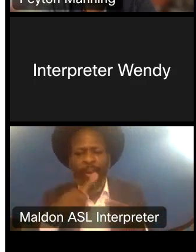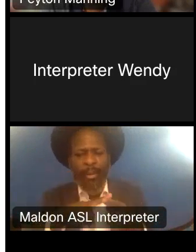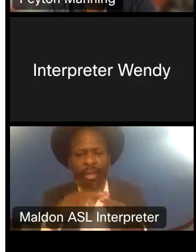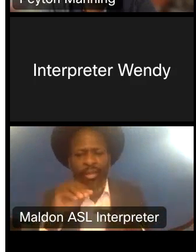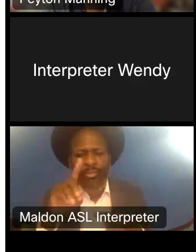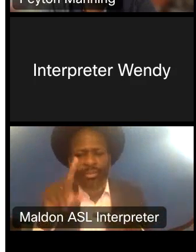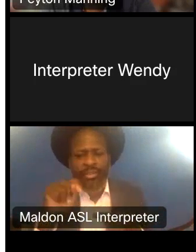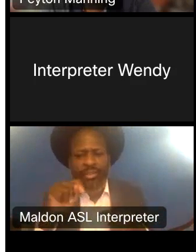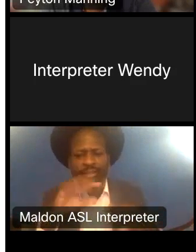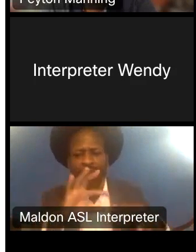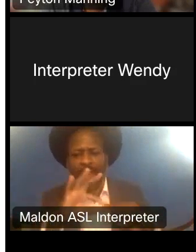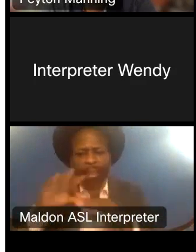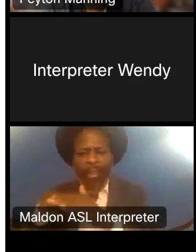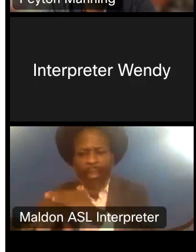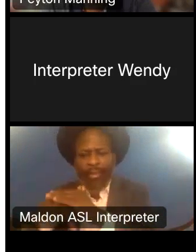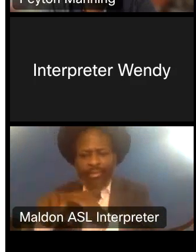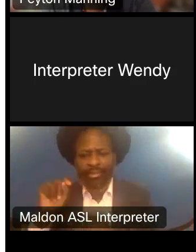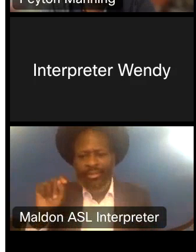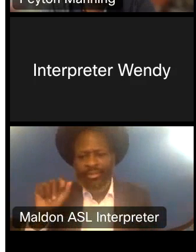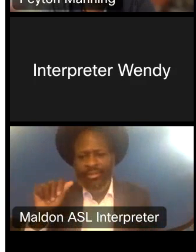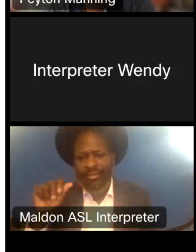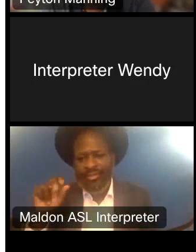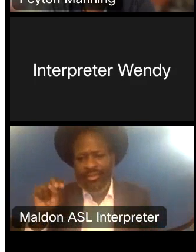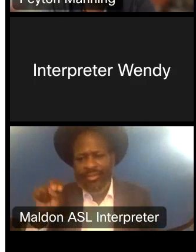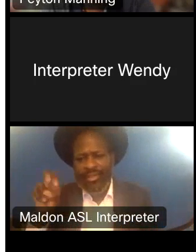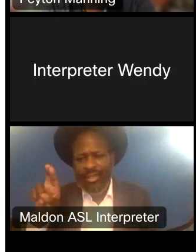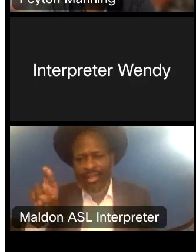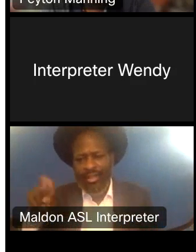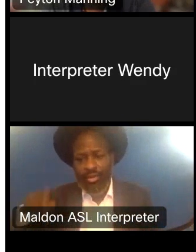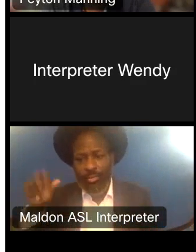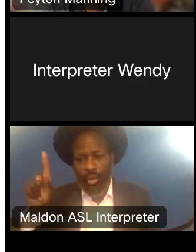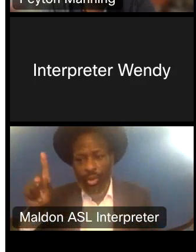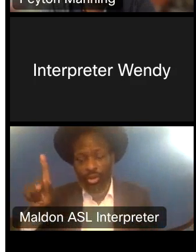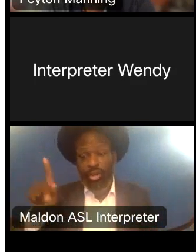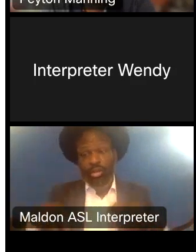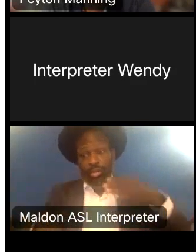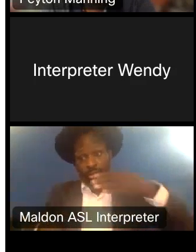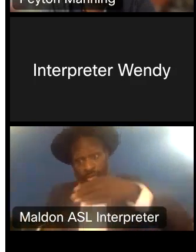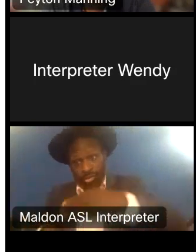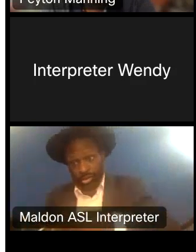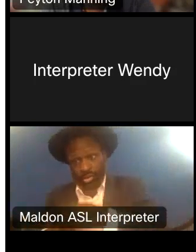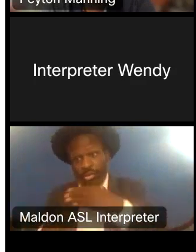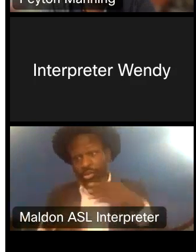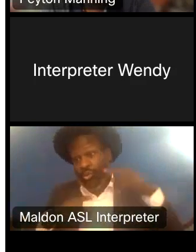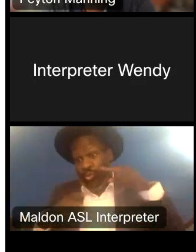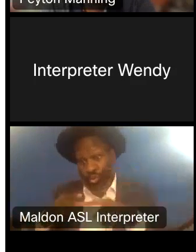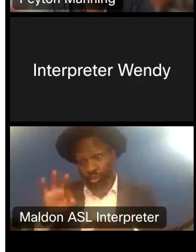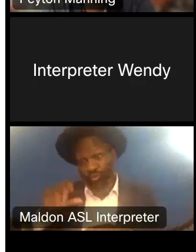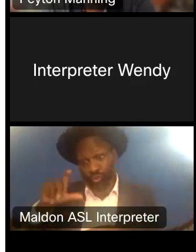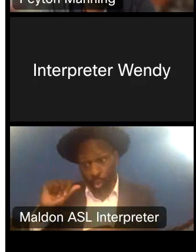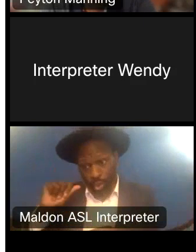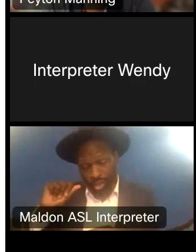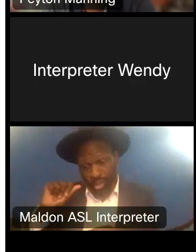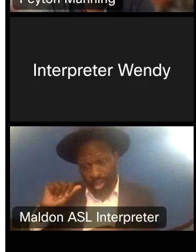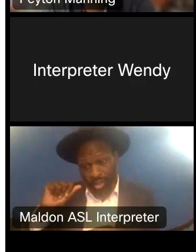Park. Are we talking about going down to Florida and then Ackington Place and then, you know, basically making kind